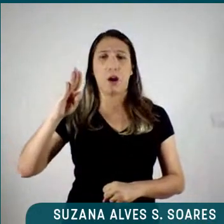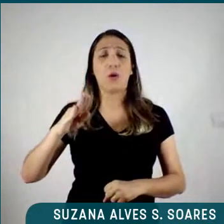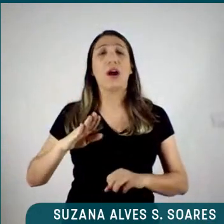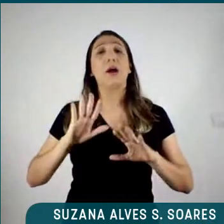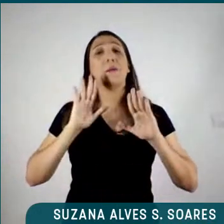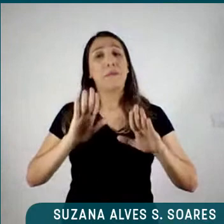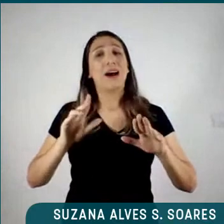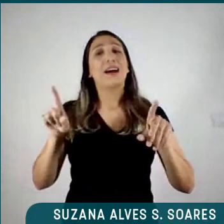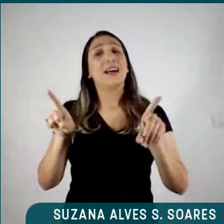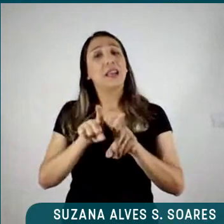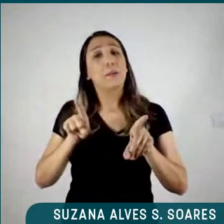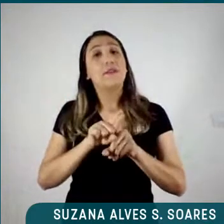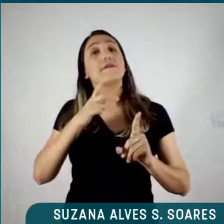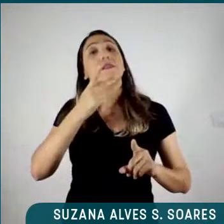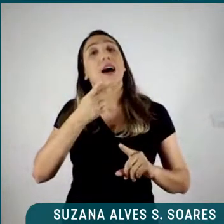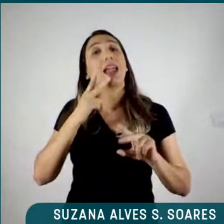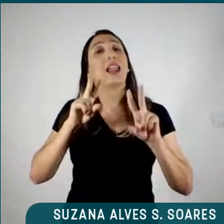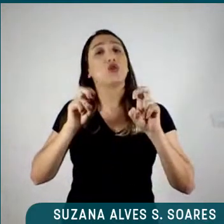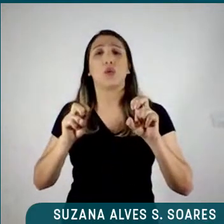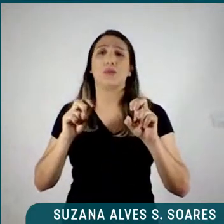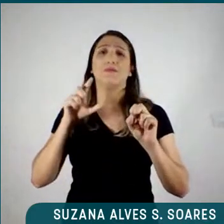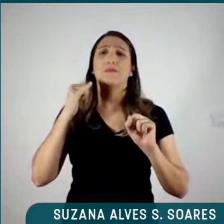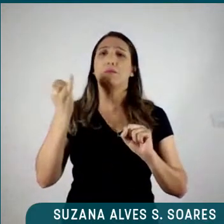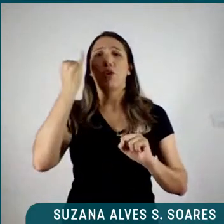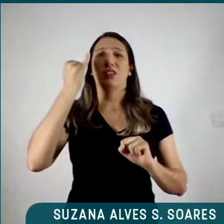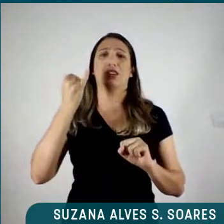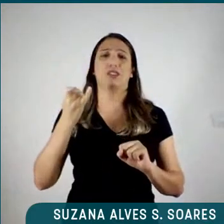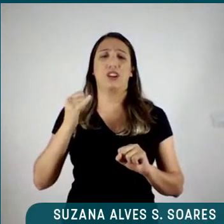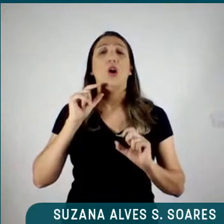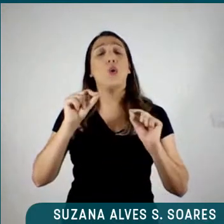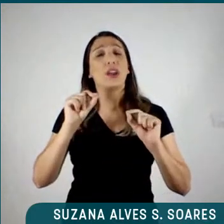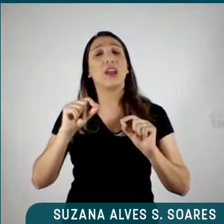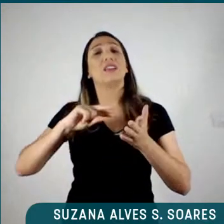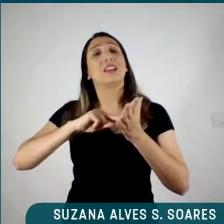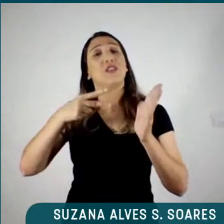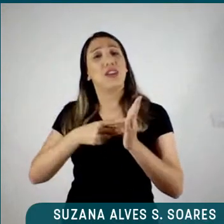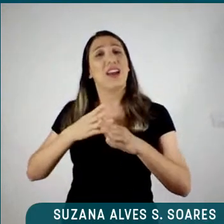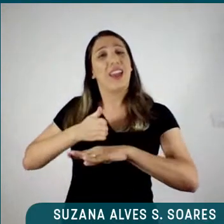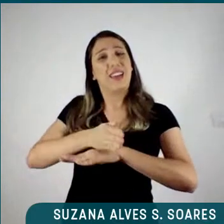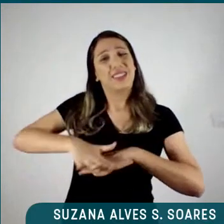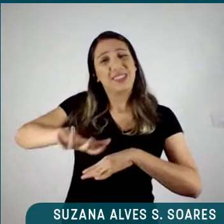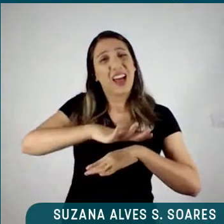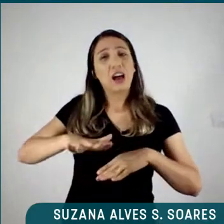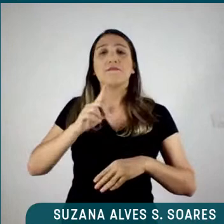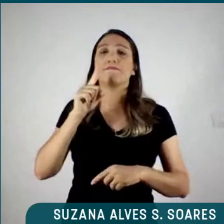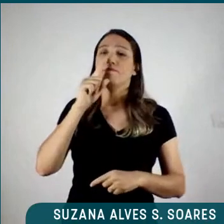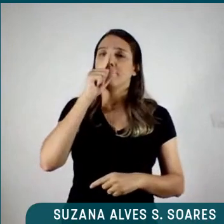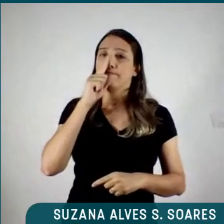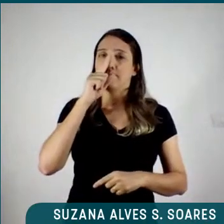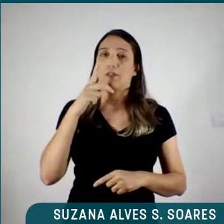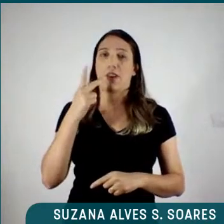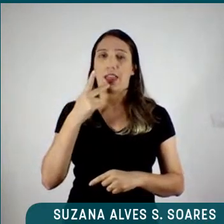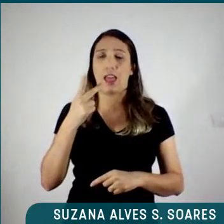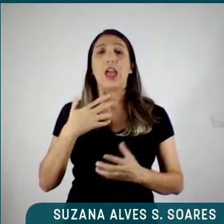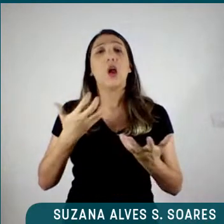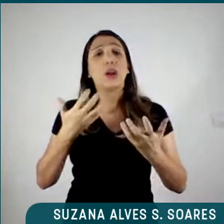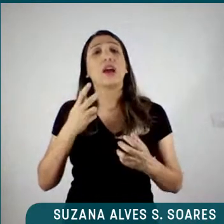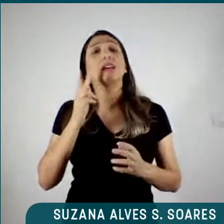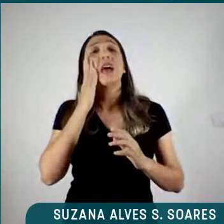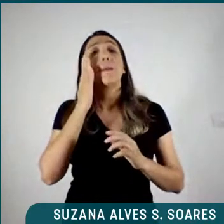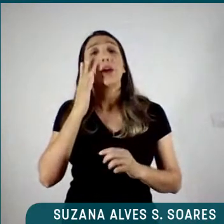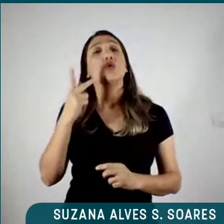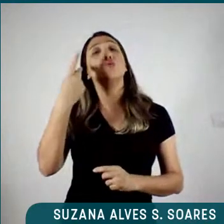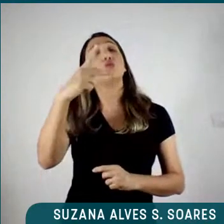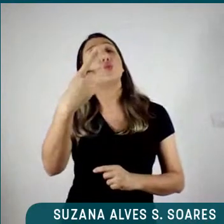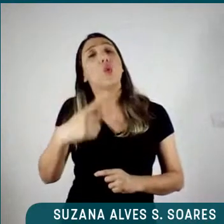the informal work, which is mainly carried out by women. And an